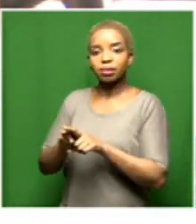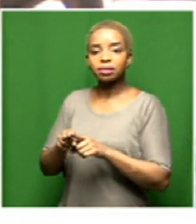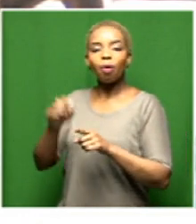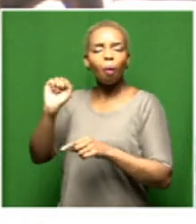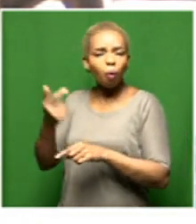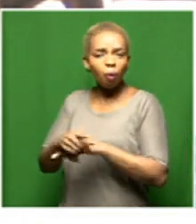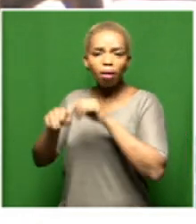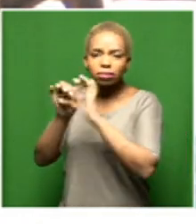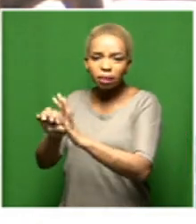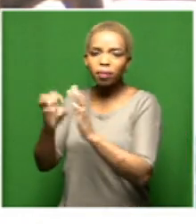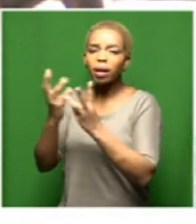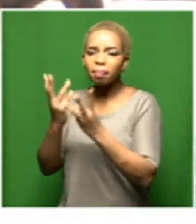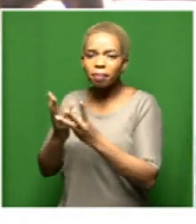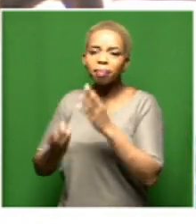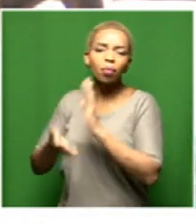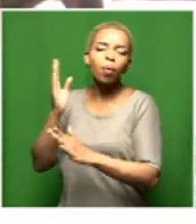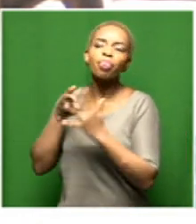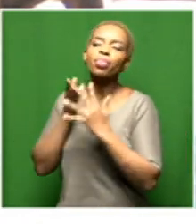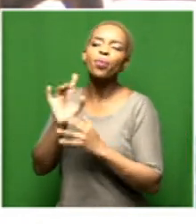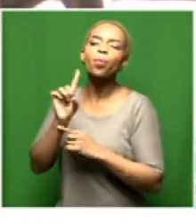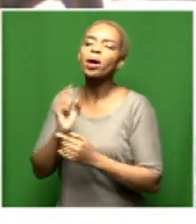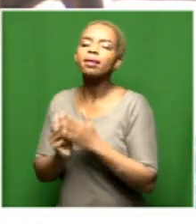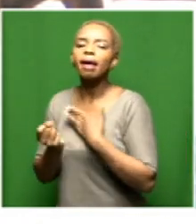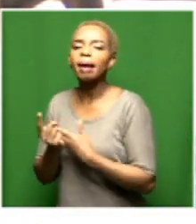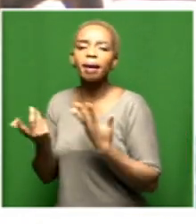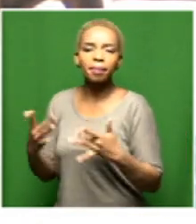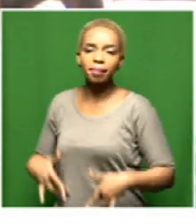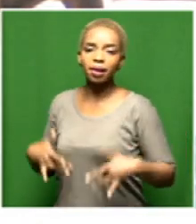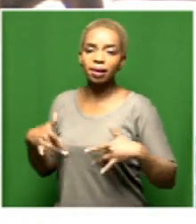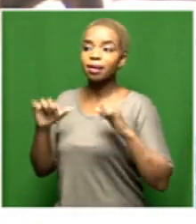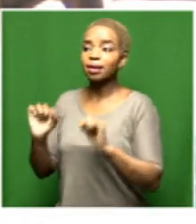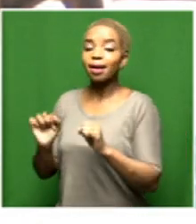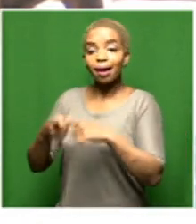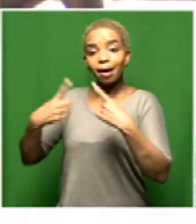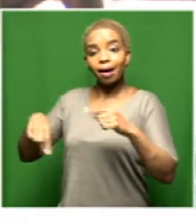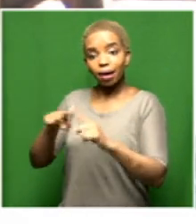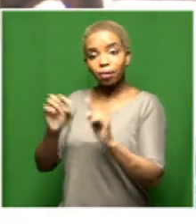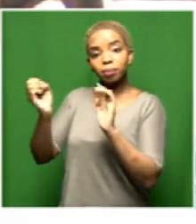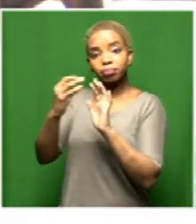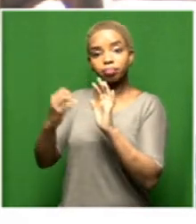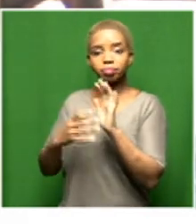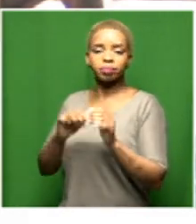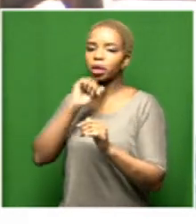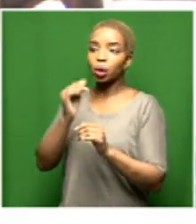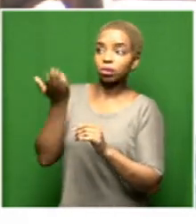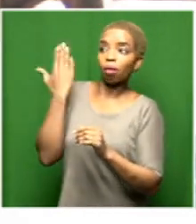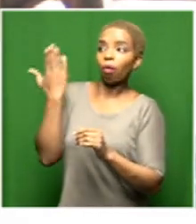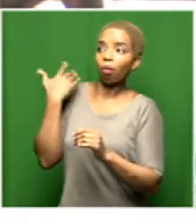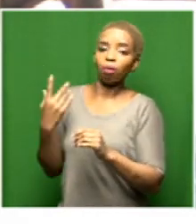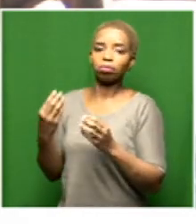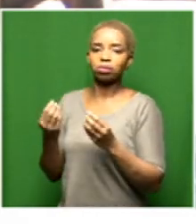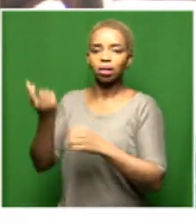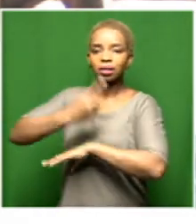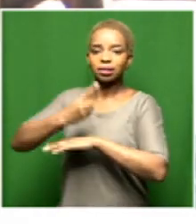examples of what people went through that we want to collect. It's, archiving and collecting is not like it was in the old days where it had to be precious things that had to